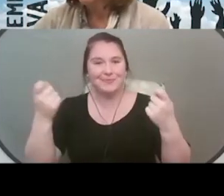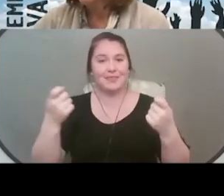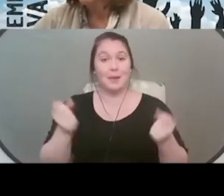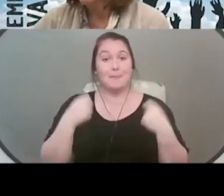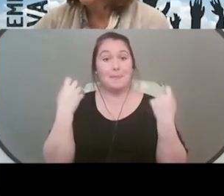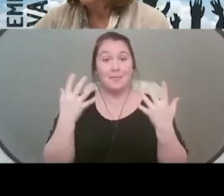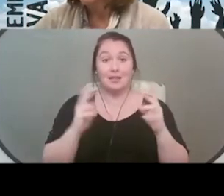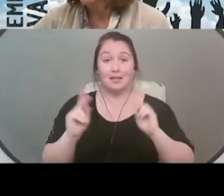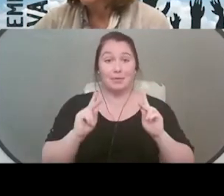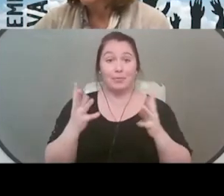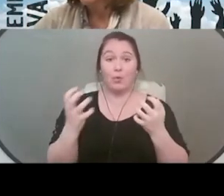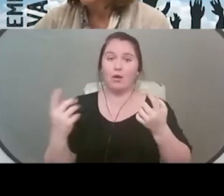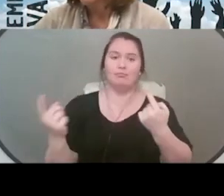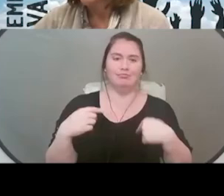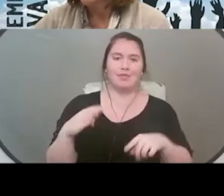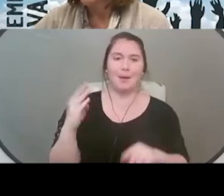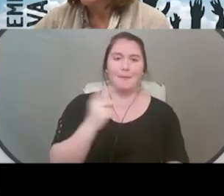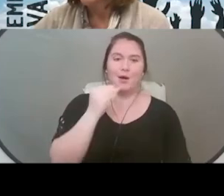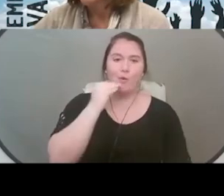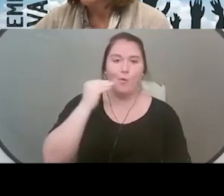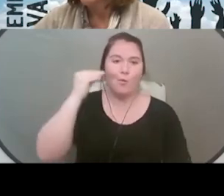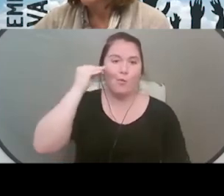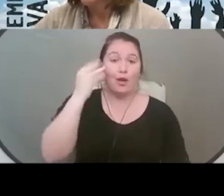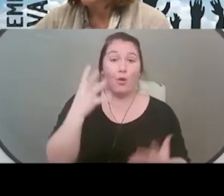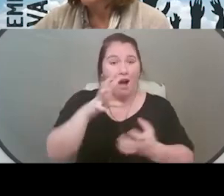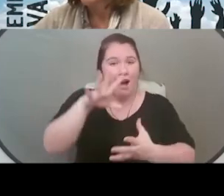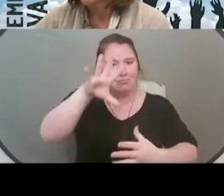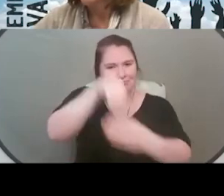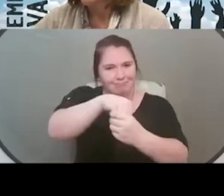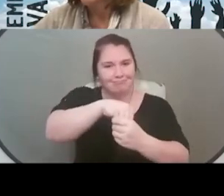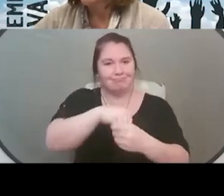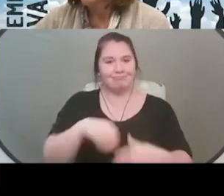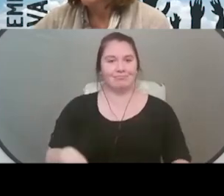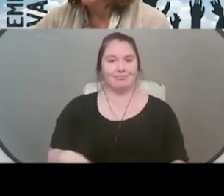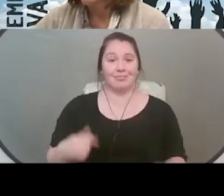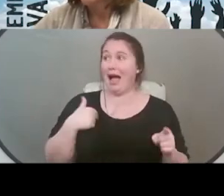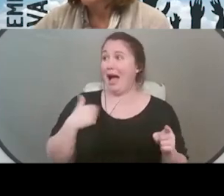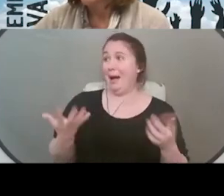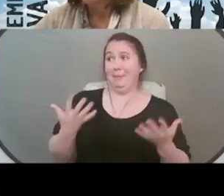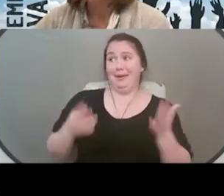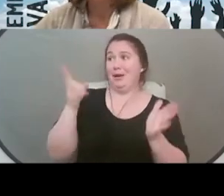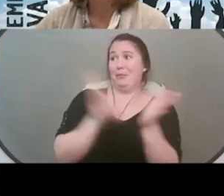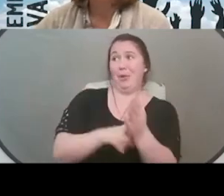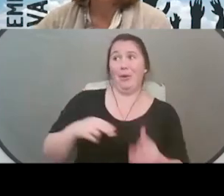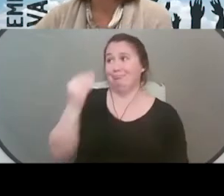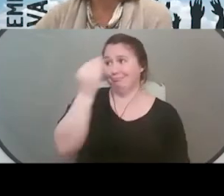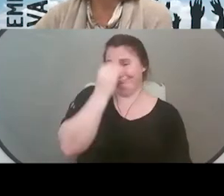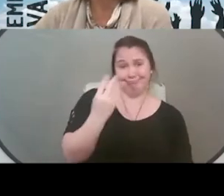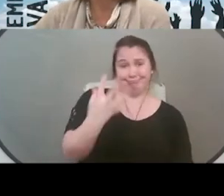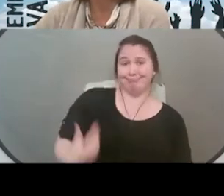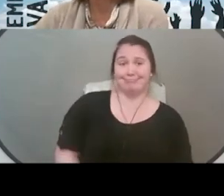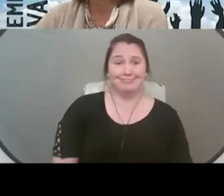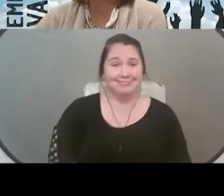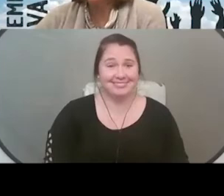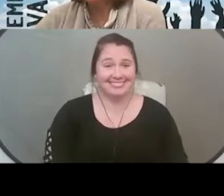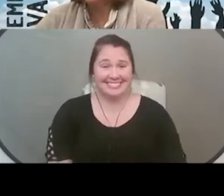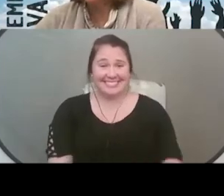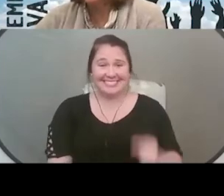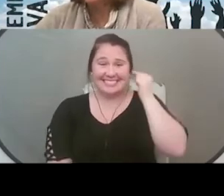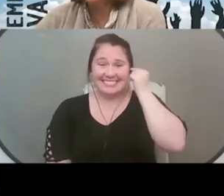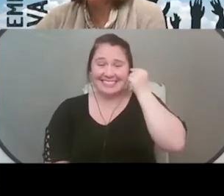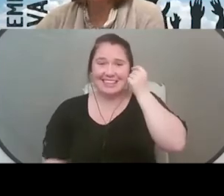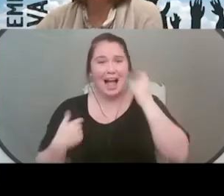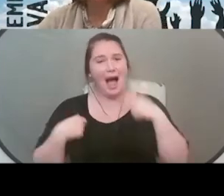back home and gonna want to be a part of it. And I might enroll. I think I'm gonna enroll. I'm going back to